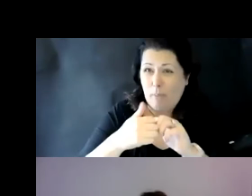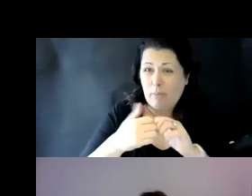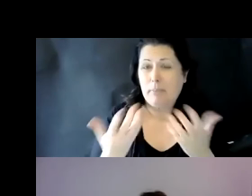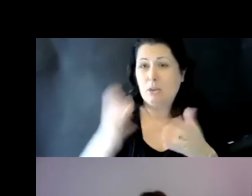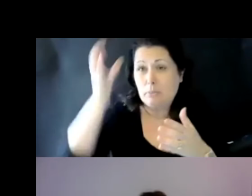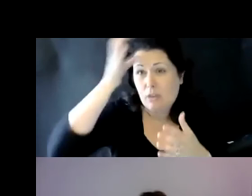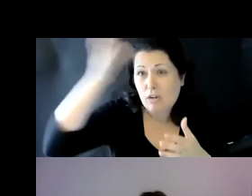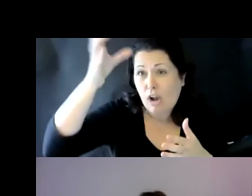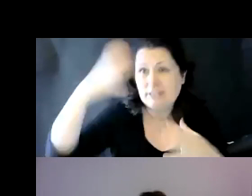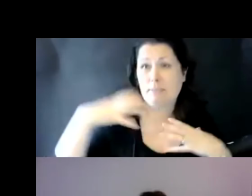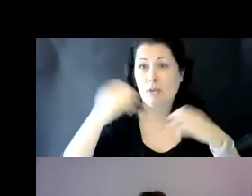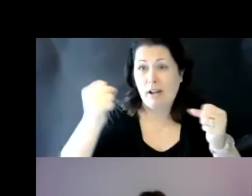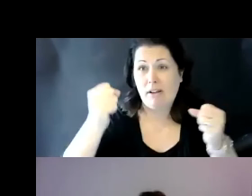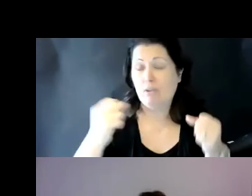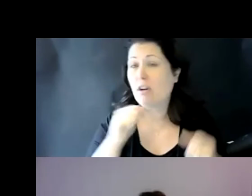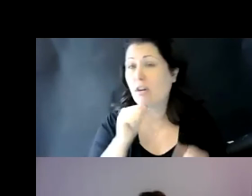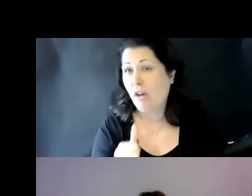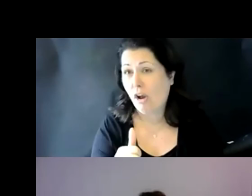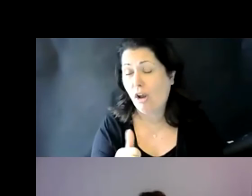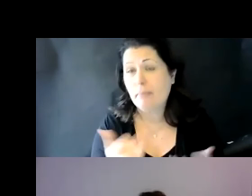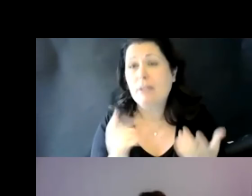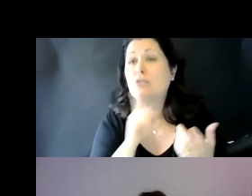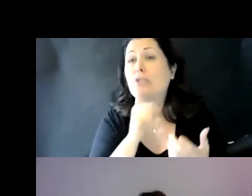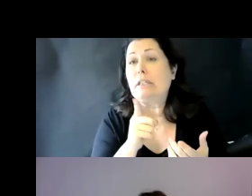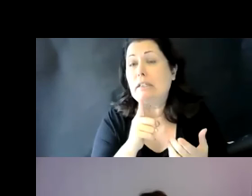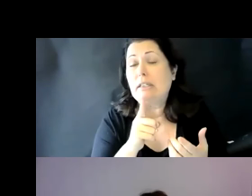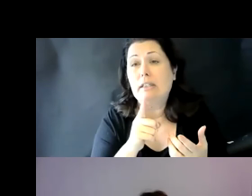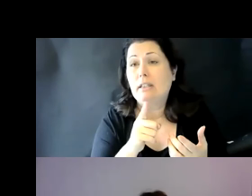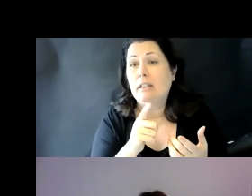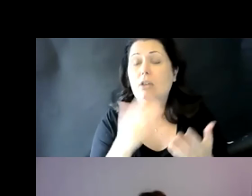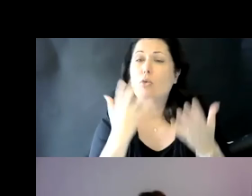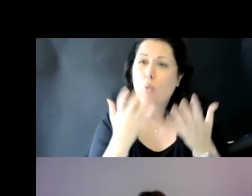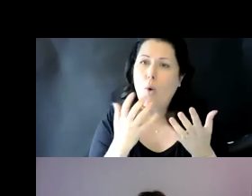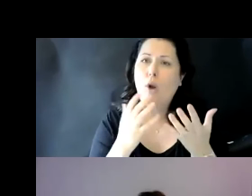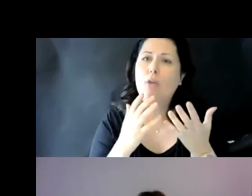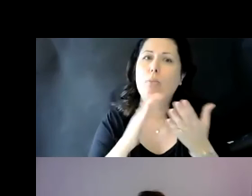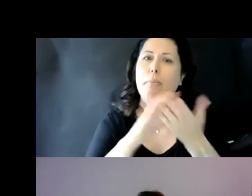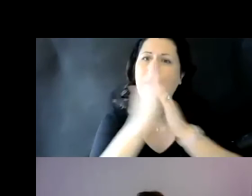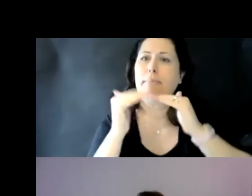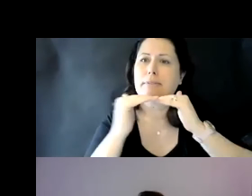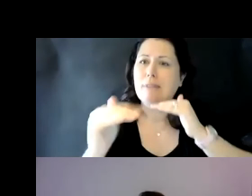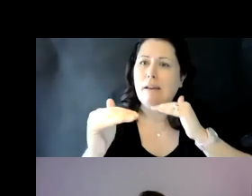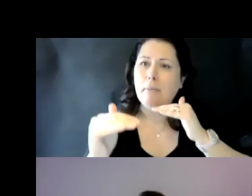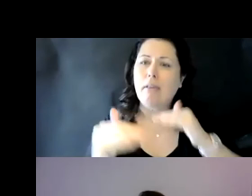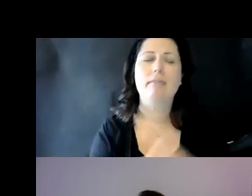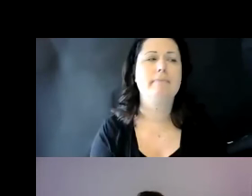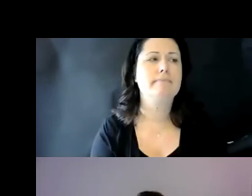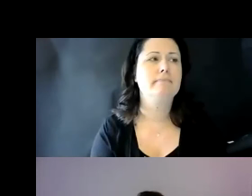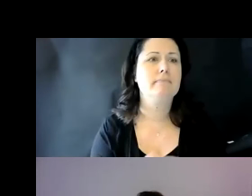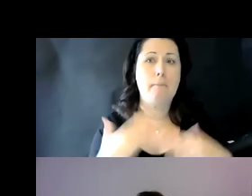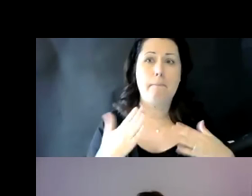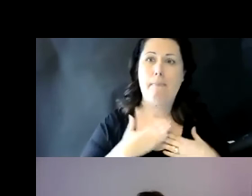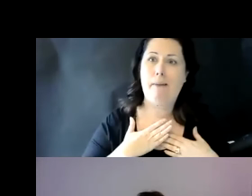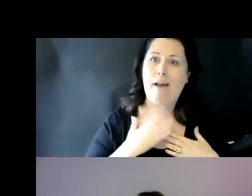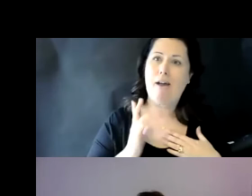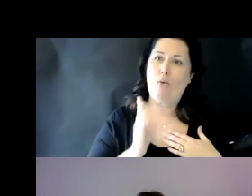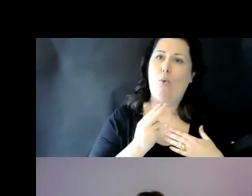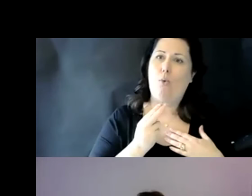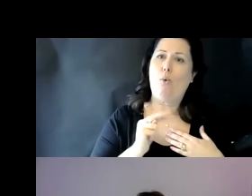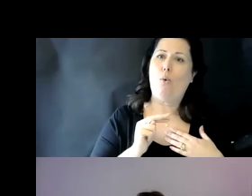concept of recovery, because at the end of the day, you want to get to a point where you're stable. I mean, my own health and well-being doesn't